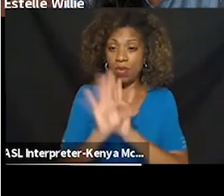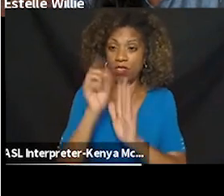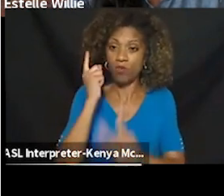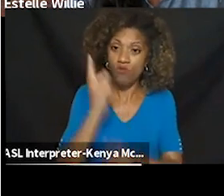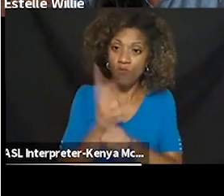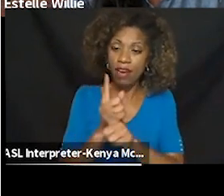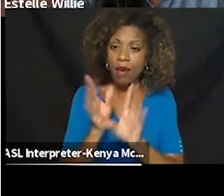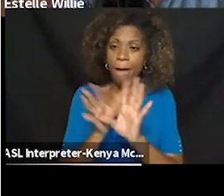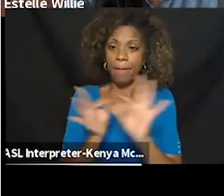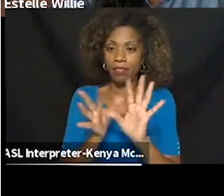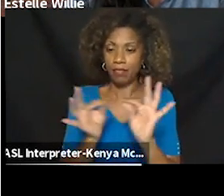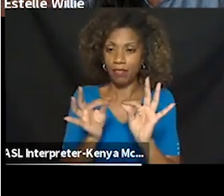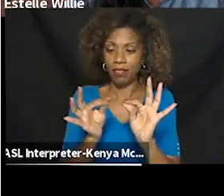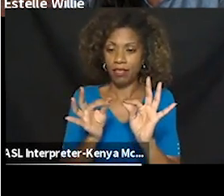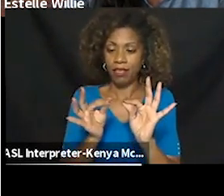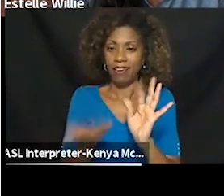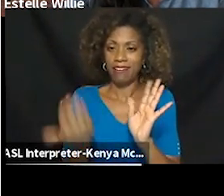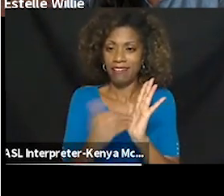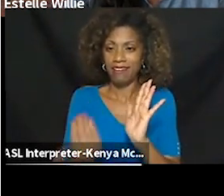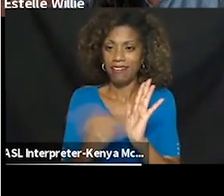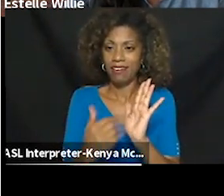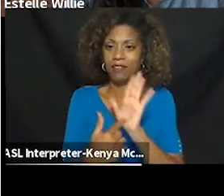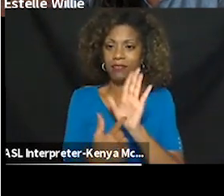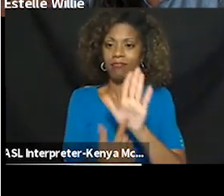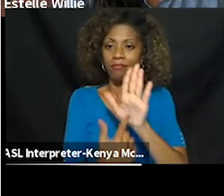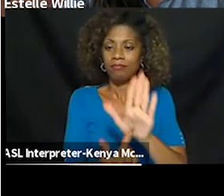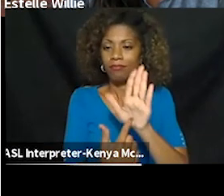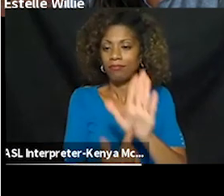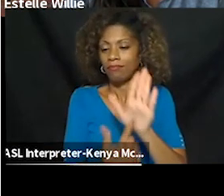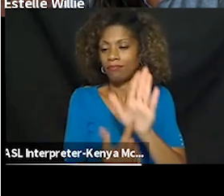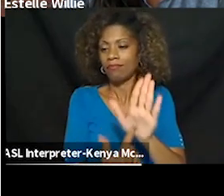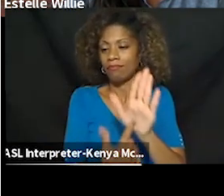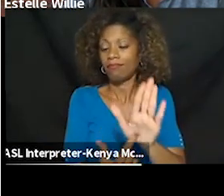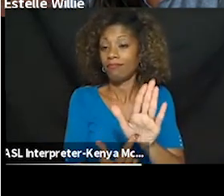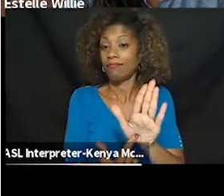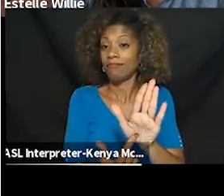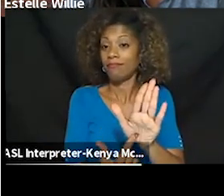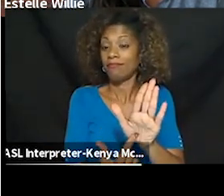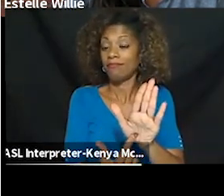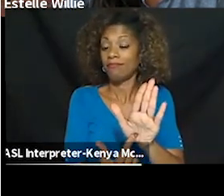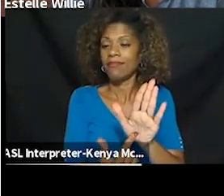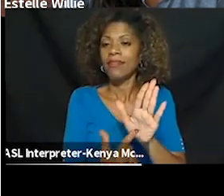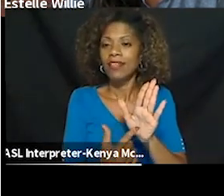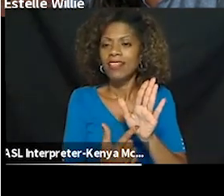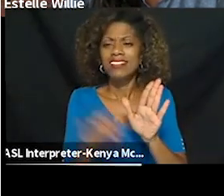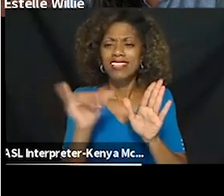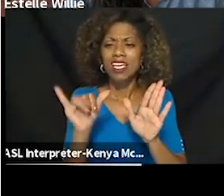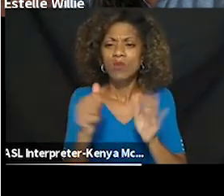it, and we have to hammer home the point. And just like people sometimes are